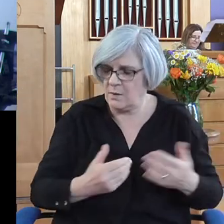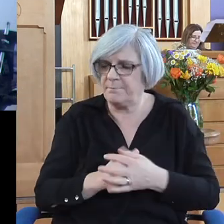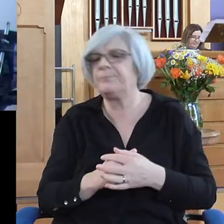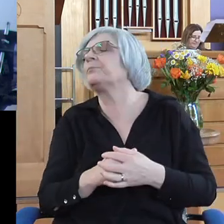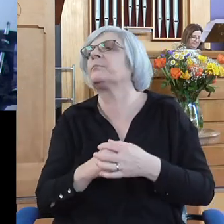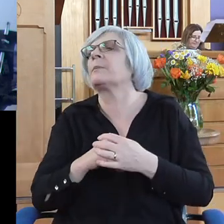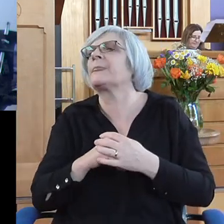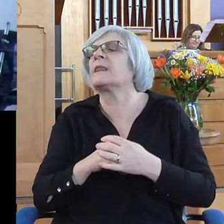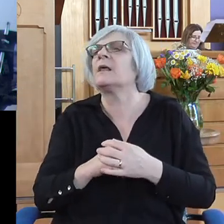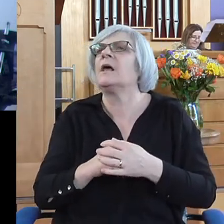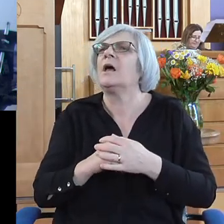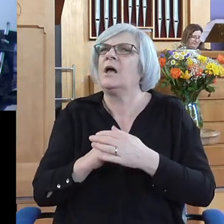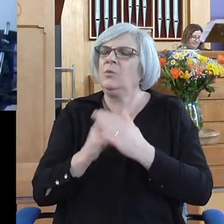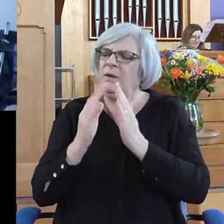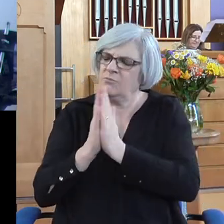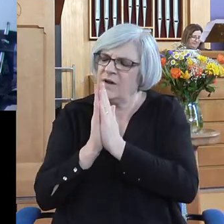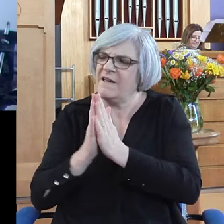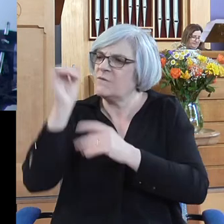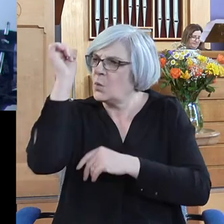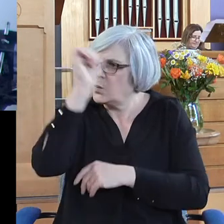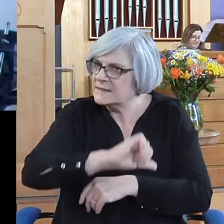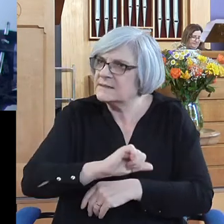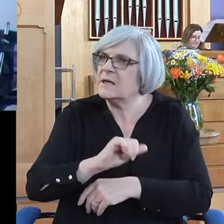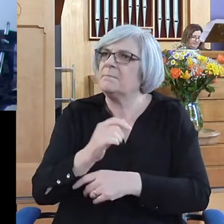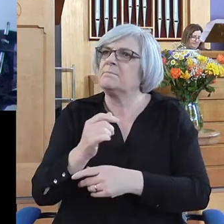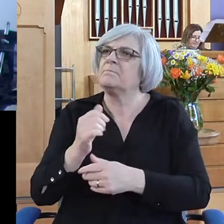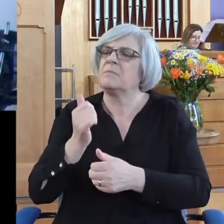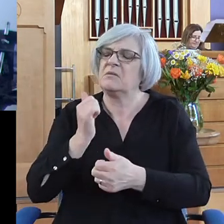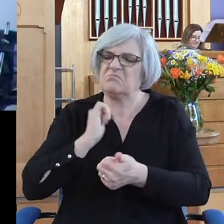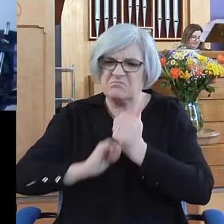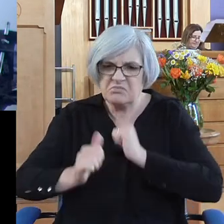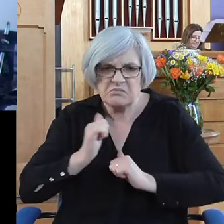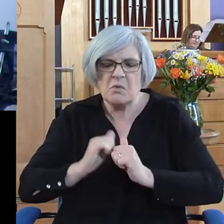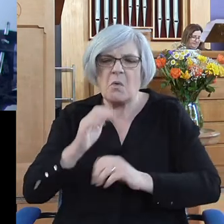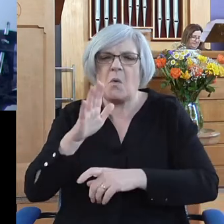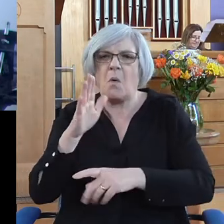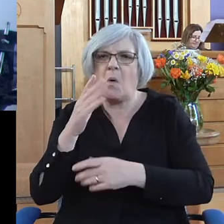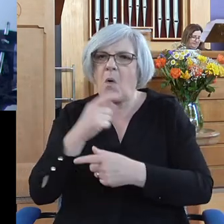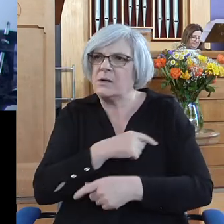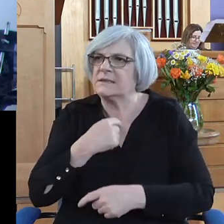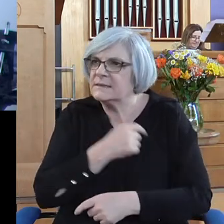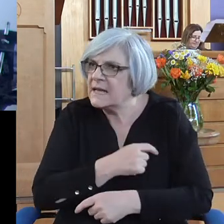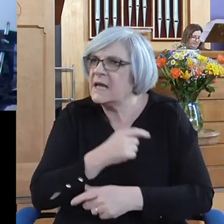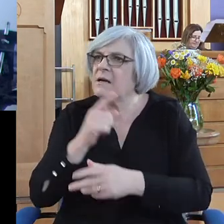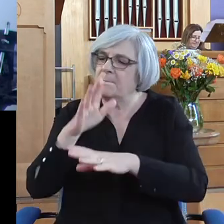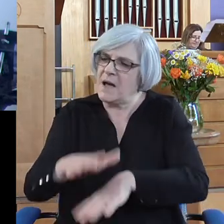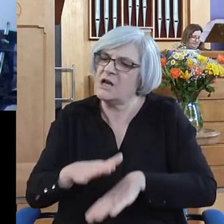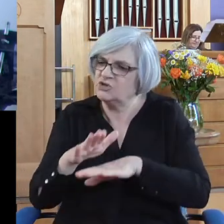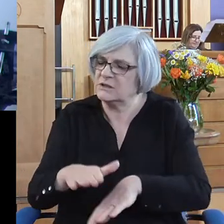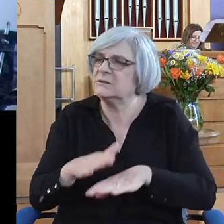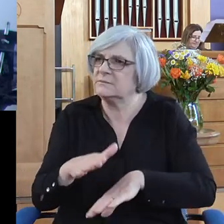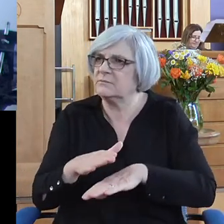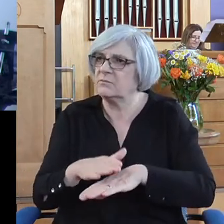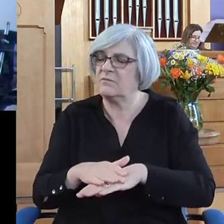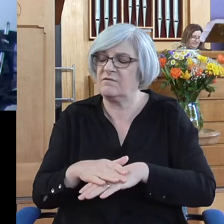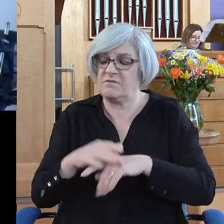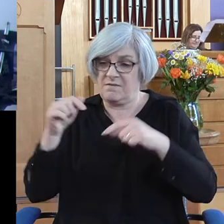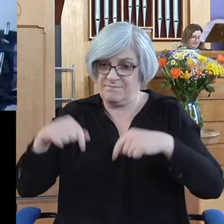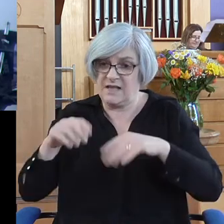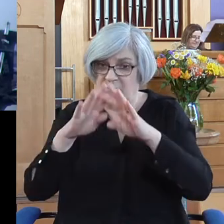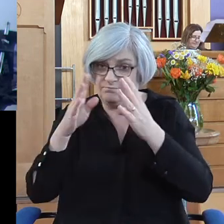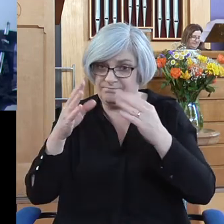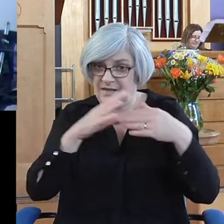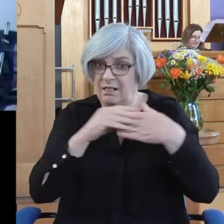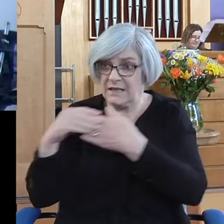Father, we pray for wisdom, integrity, honesty, and compassion, both in our world leaders and in the leaders of this country. We